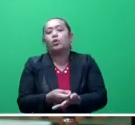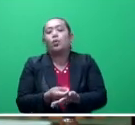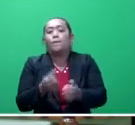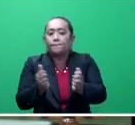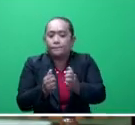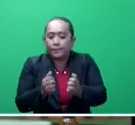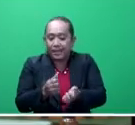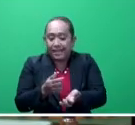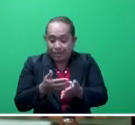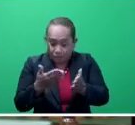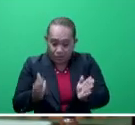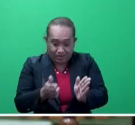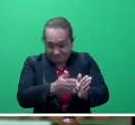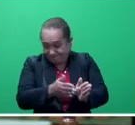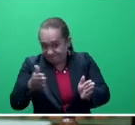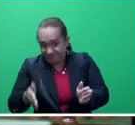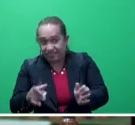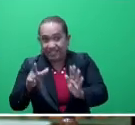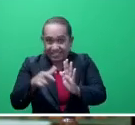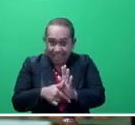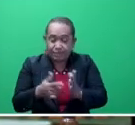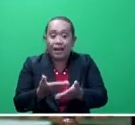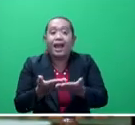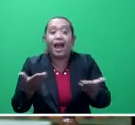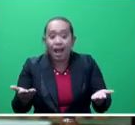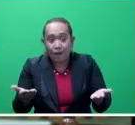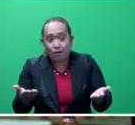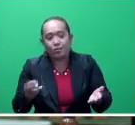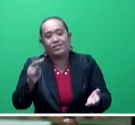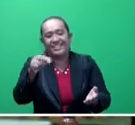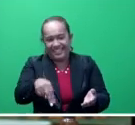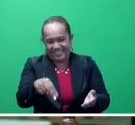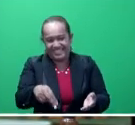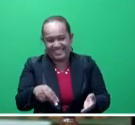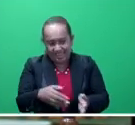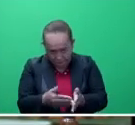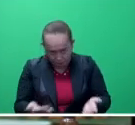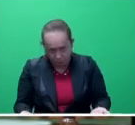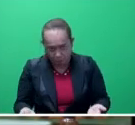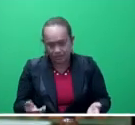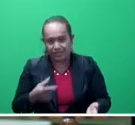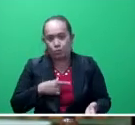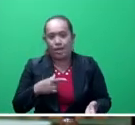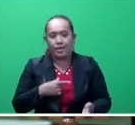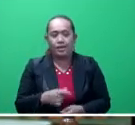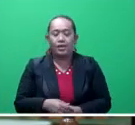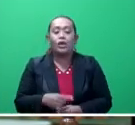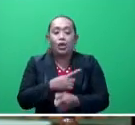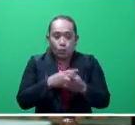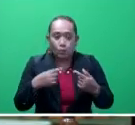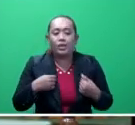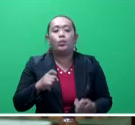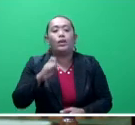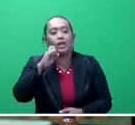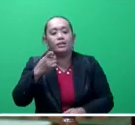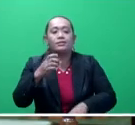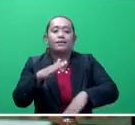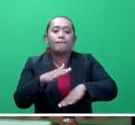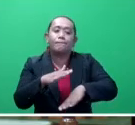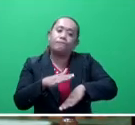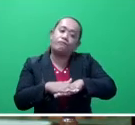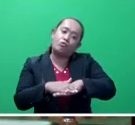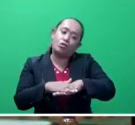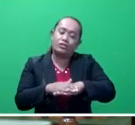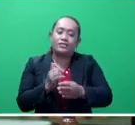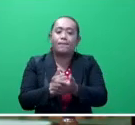never been more sorely needed. Mr. Speaker, sir, to support all casual and full-time market vendors in Fiji